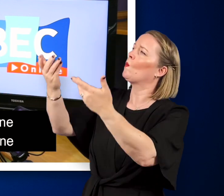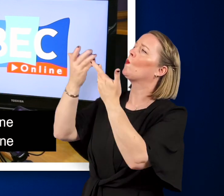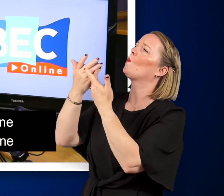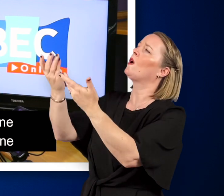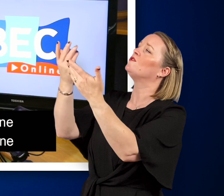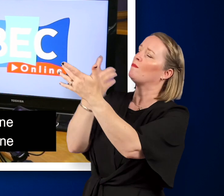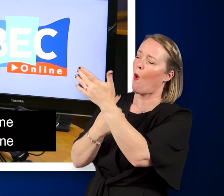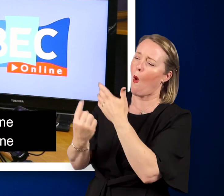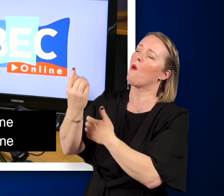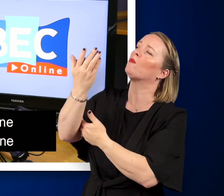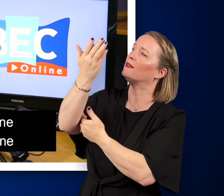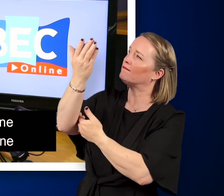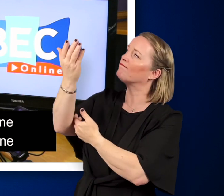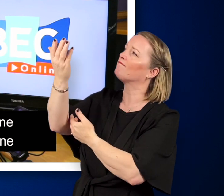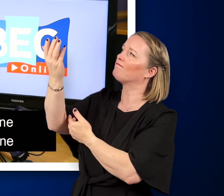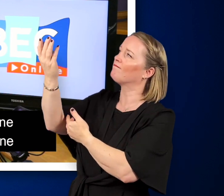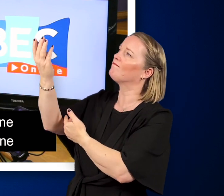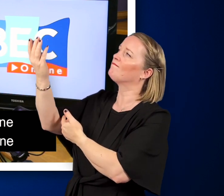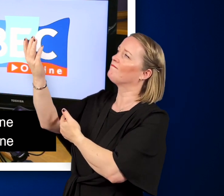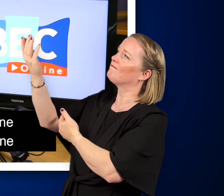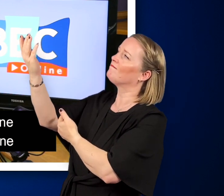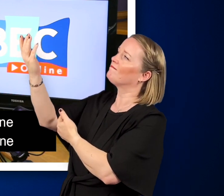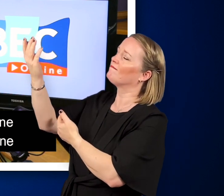knee and worship him